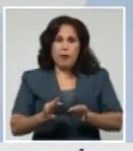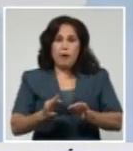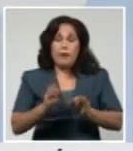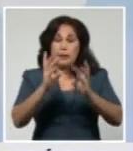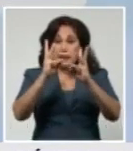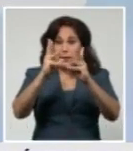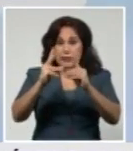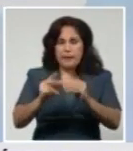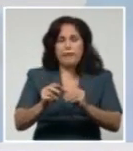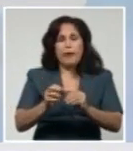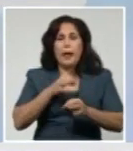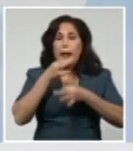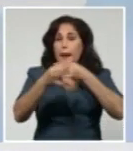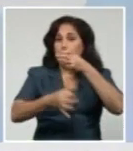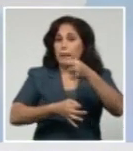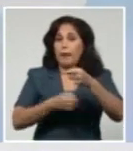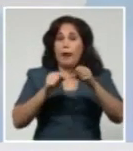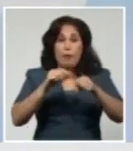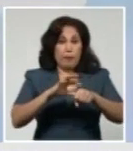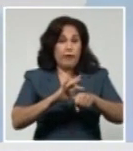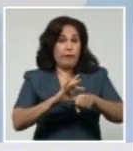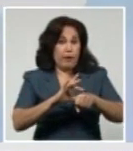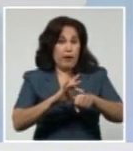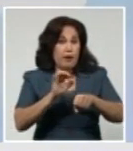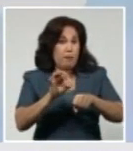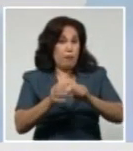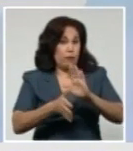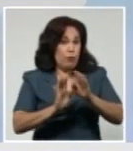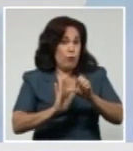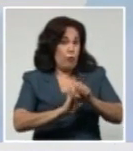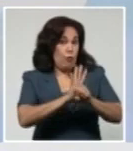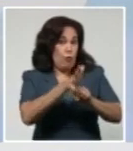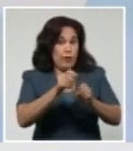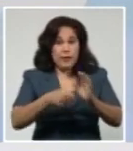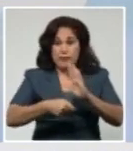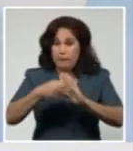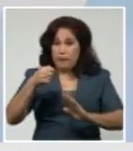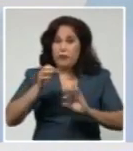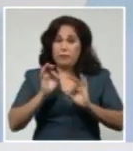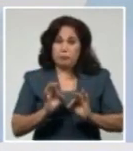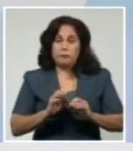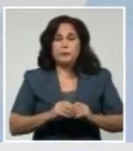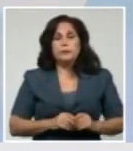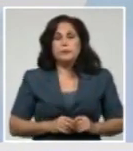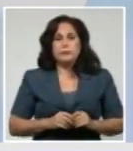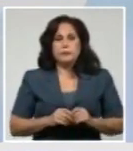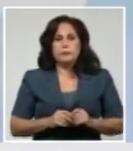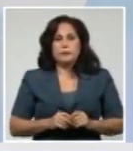290 confirmed active cases. Yesterday, we processed